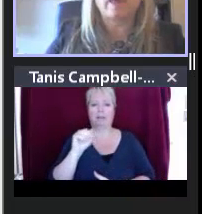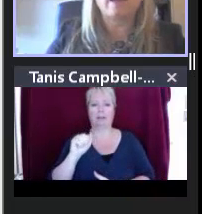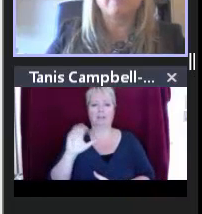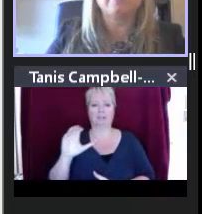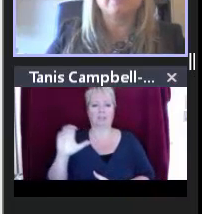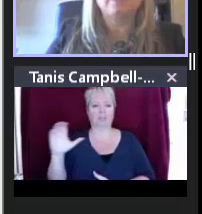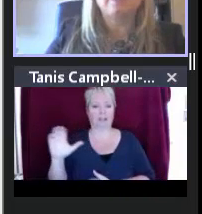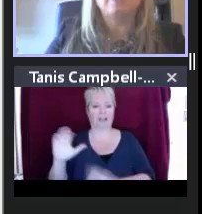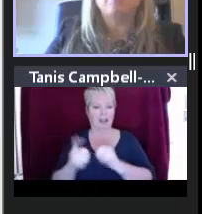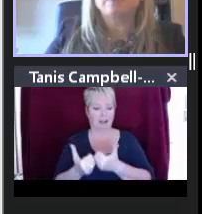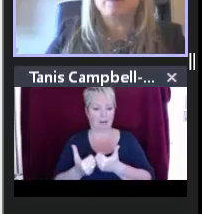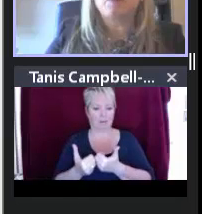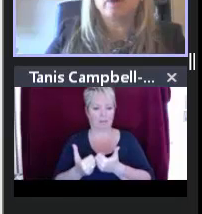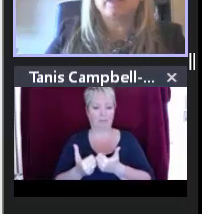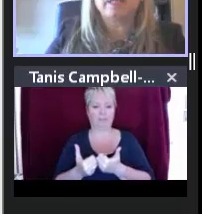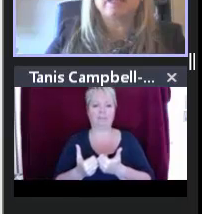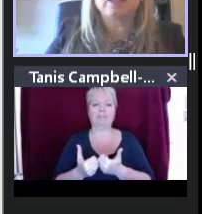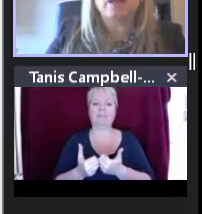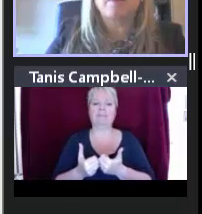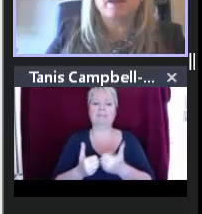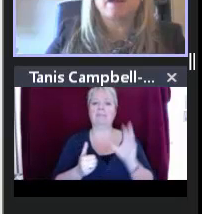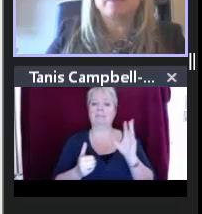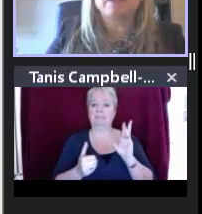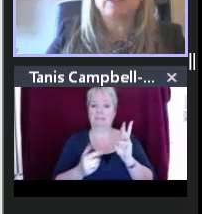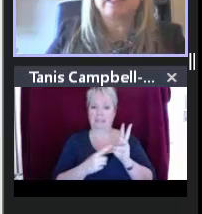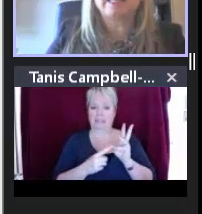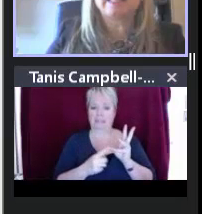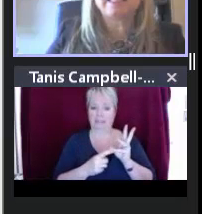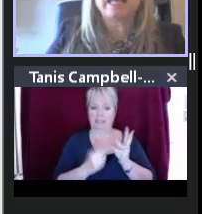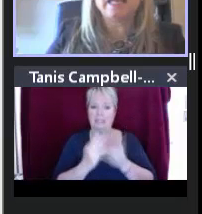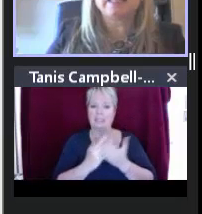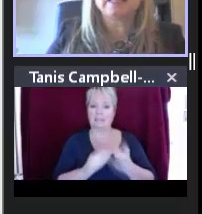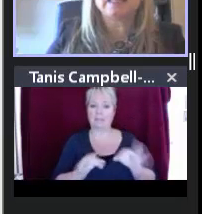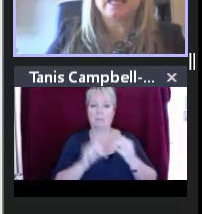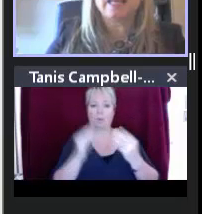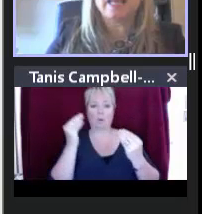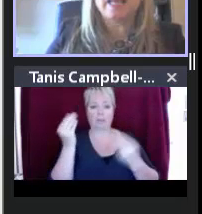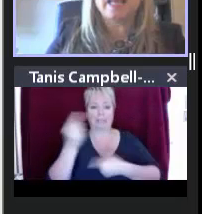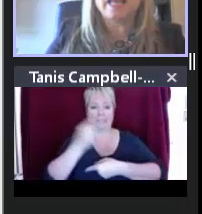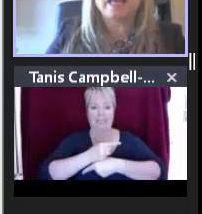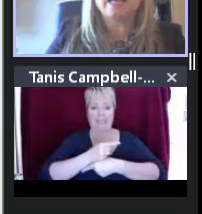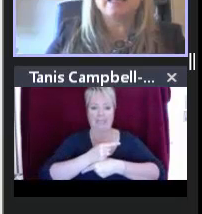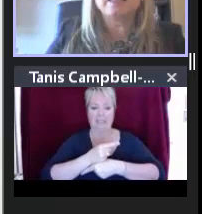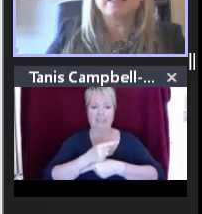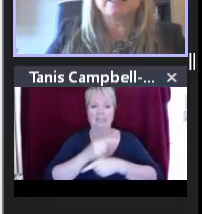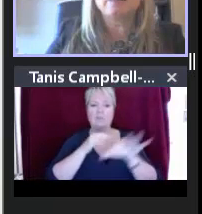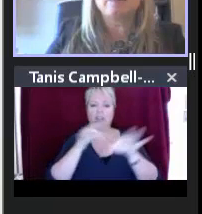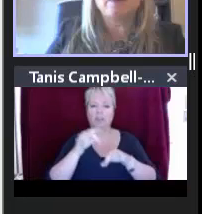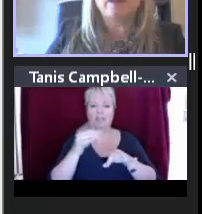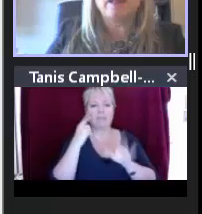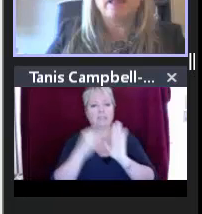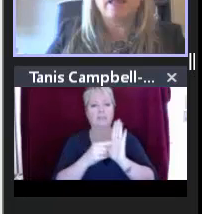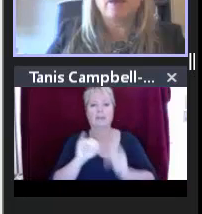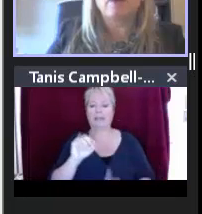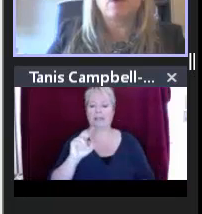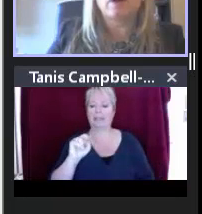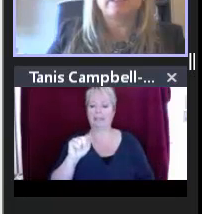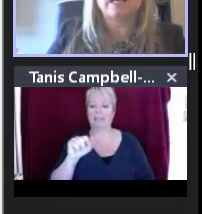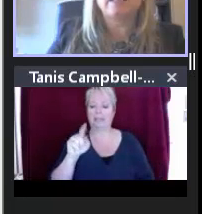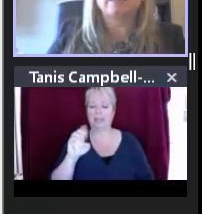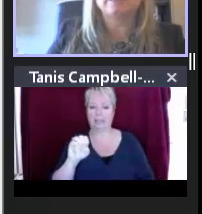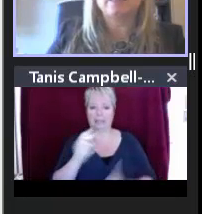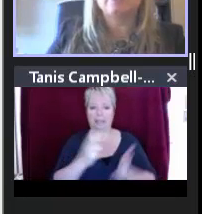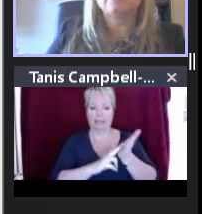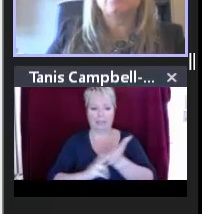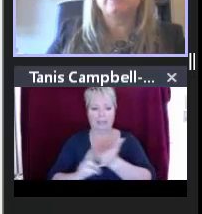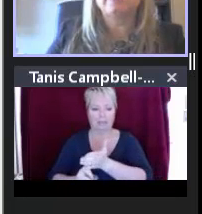going through that. Some important dates are coming up, such as the intakes, and as well how to